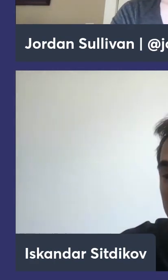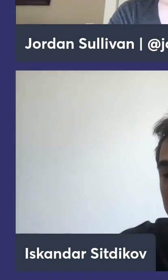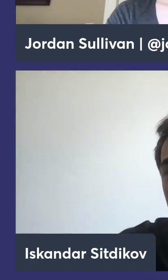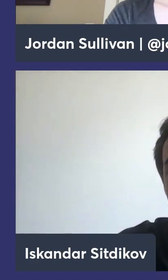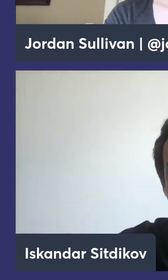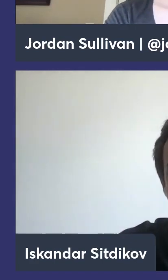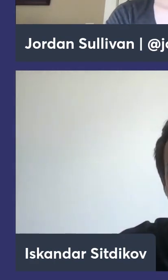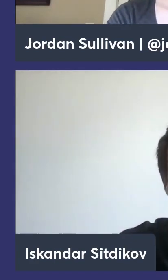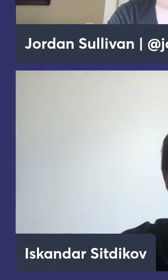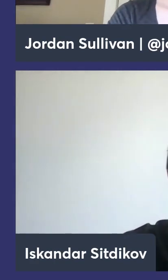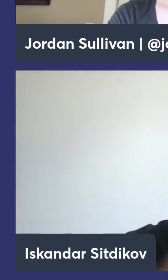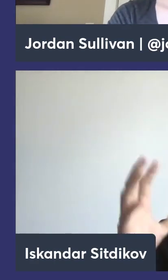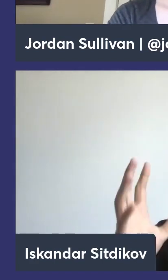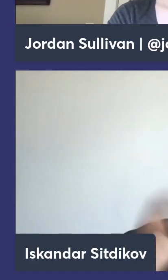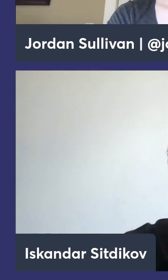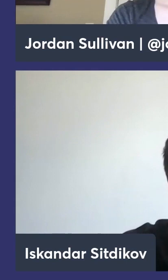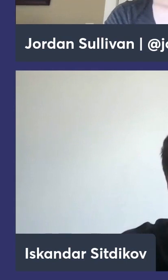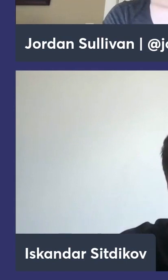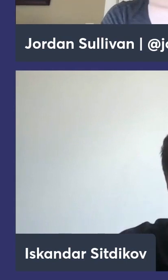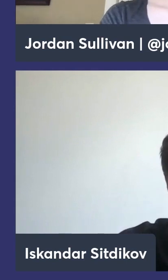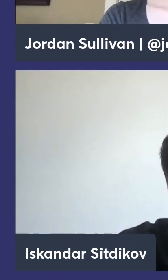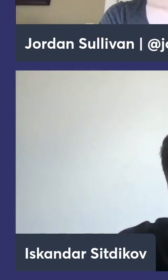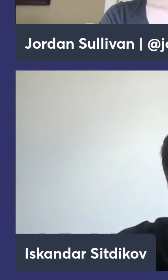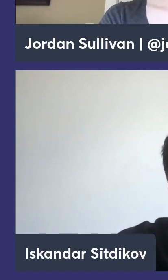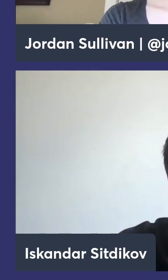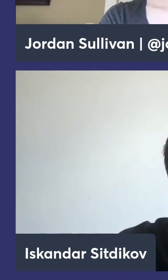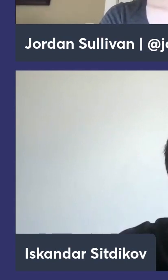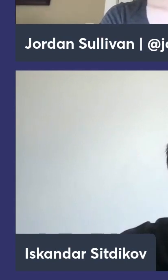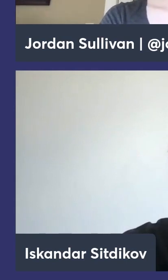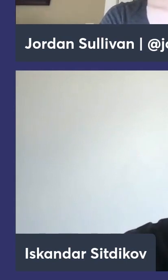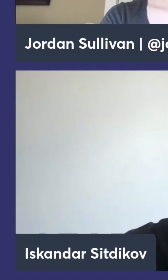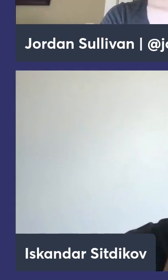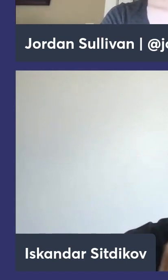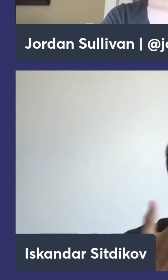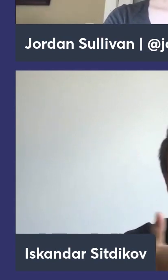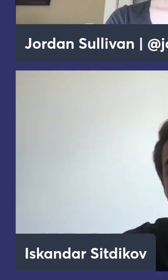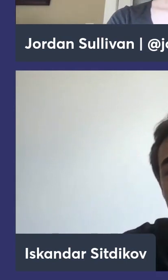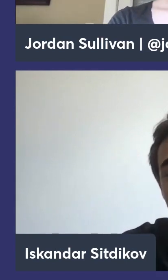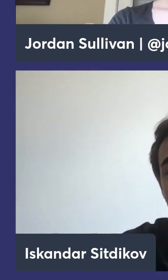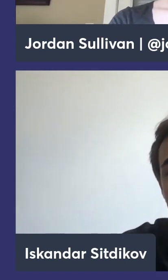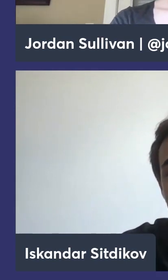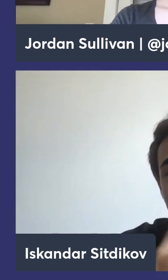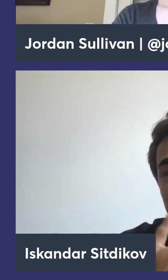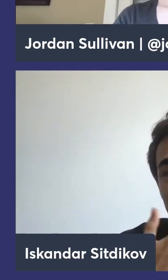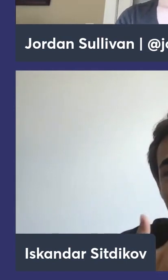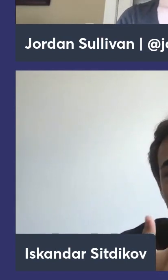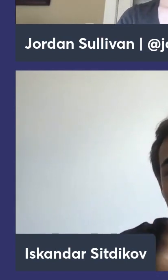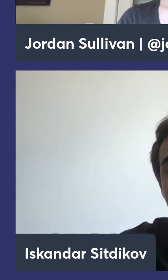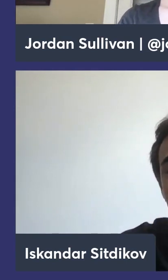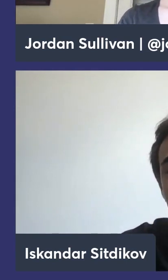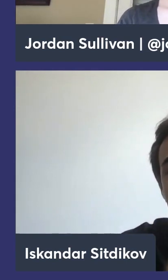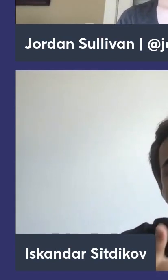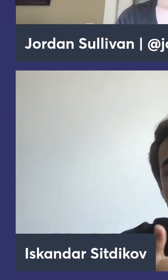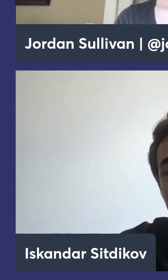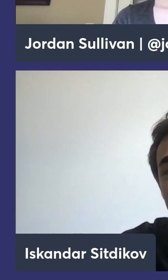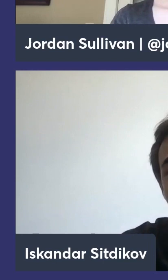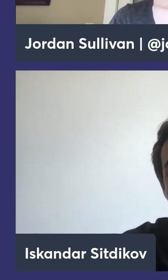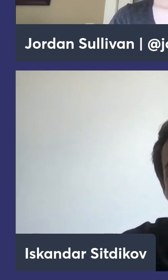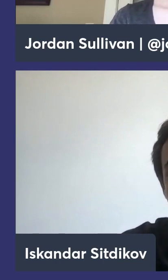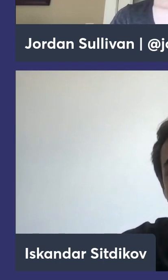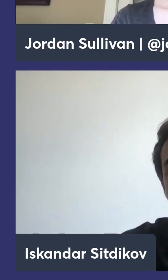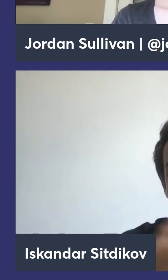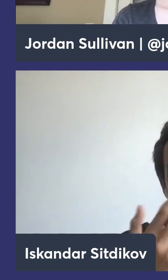today. So providers, it's a set of abstractions that allow you to connect to any quantum